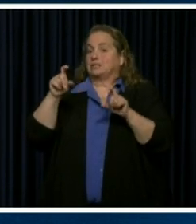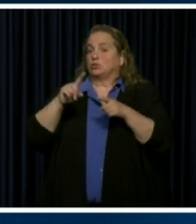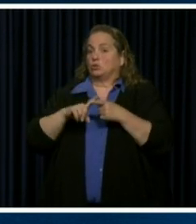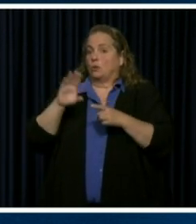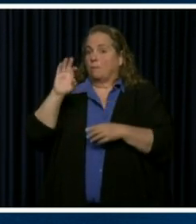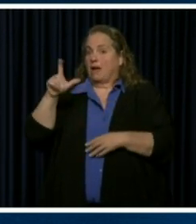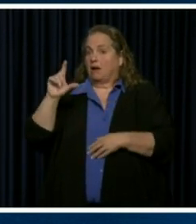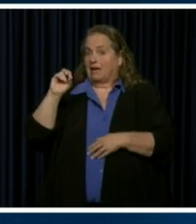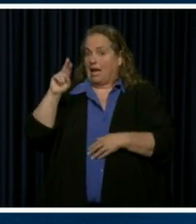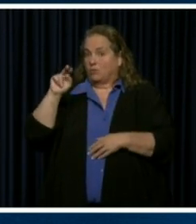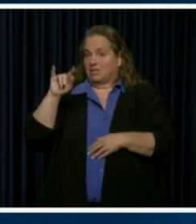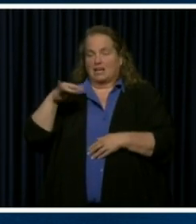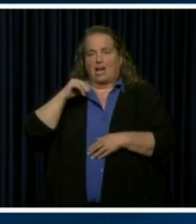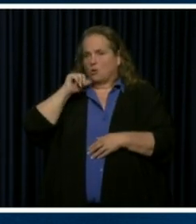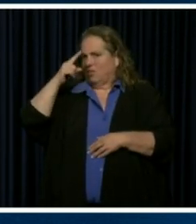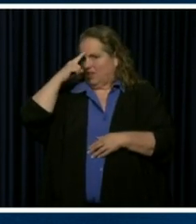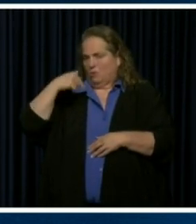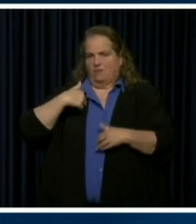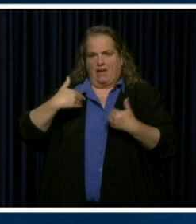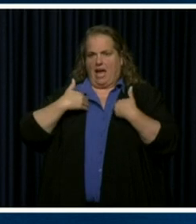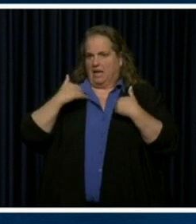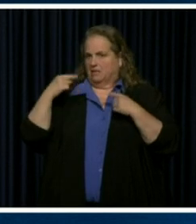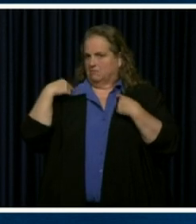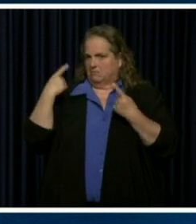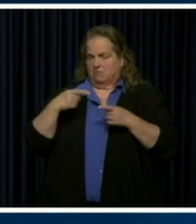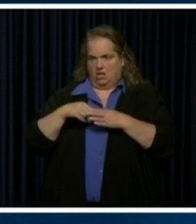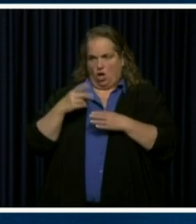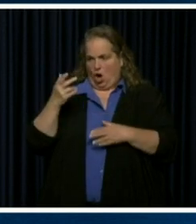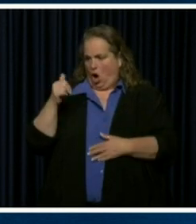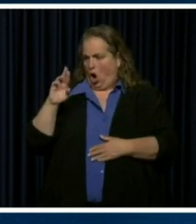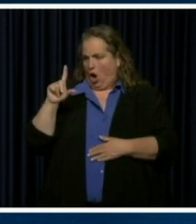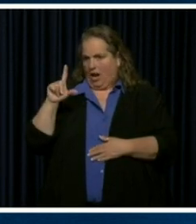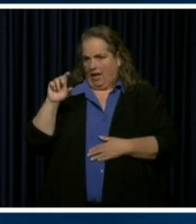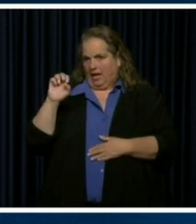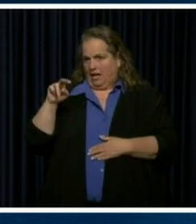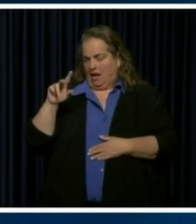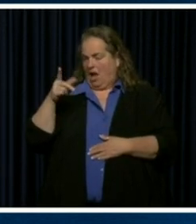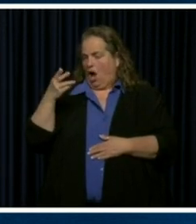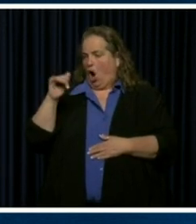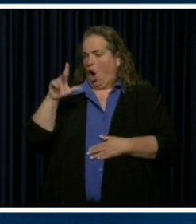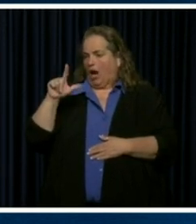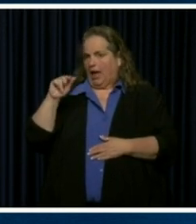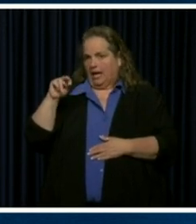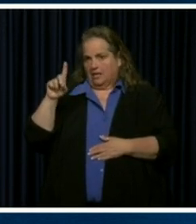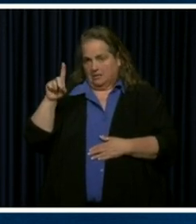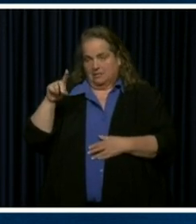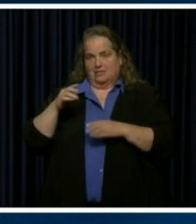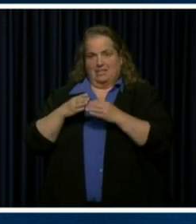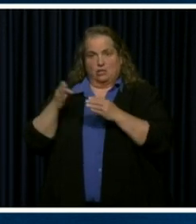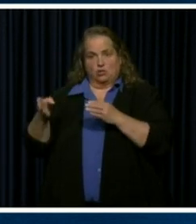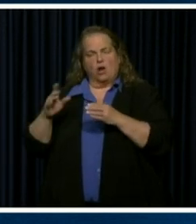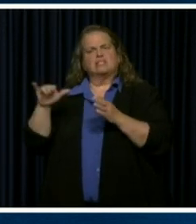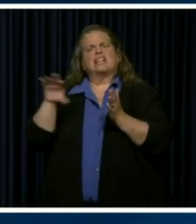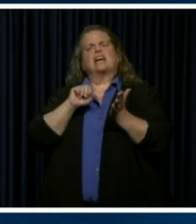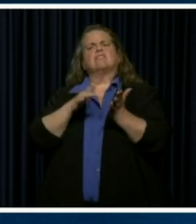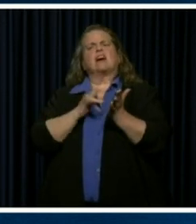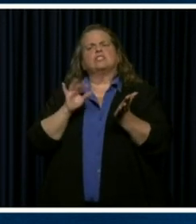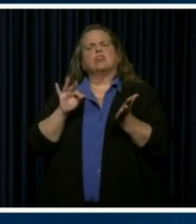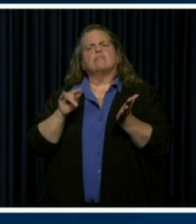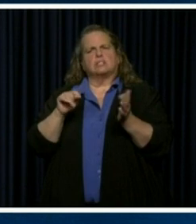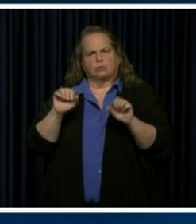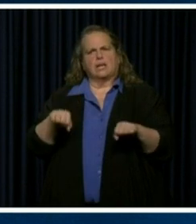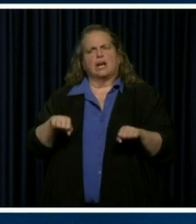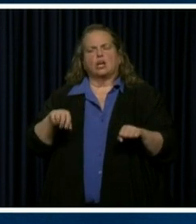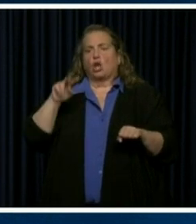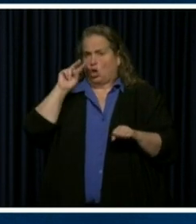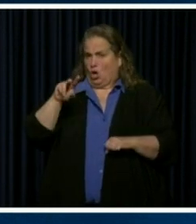I also don't think we've had it in Harlan next door. Let's make sure that we take advantage of it. So when you look at this map,